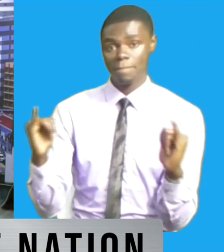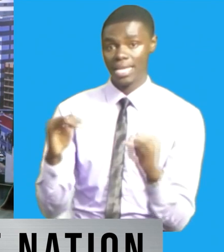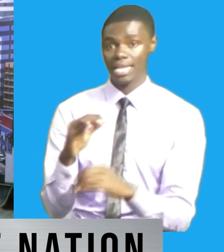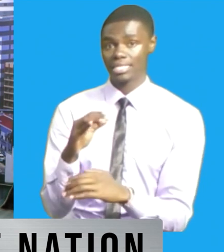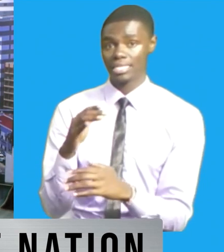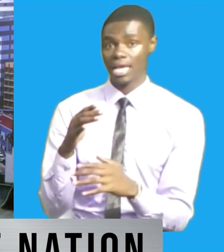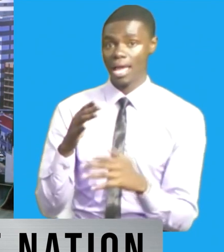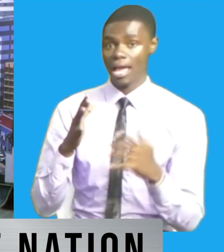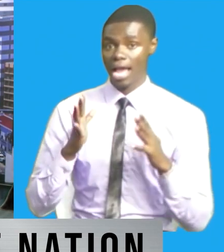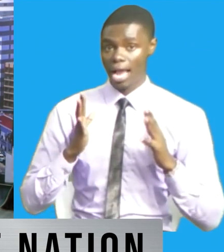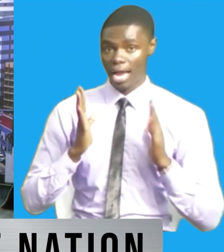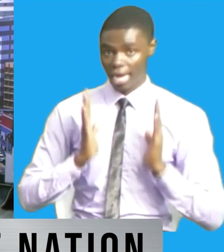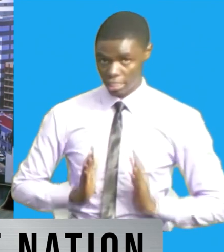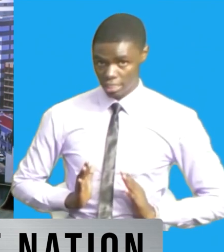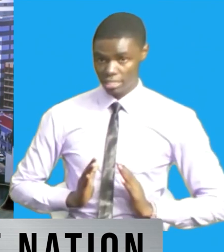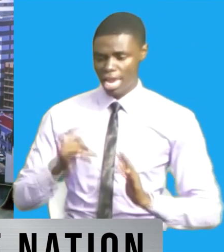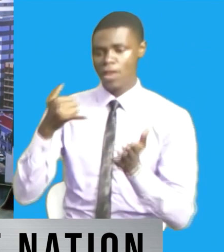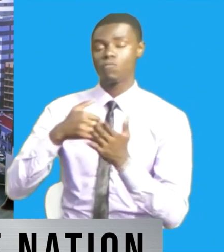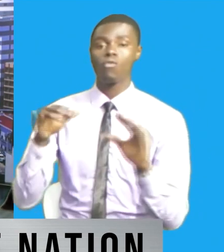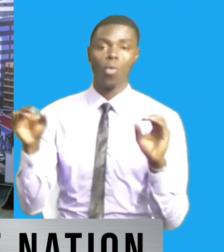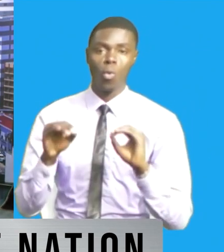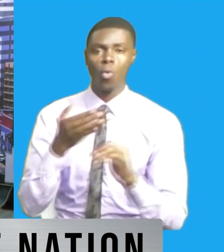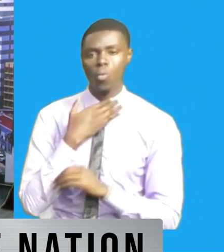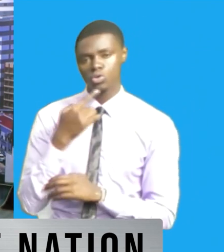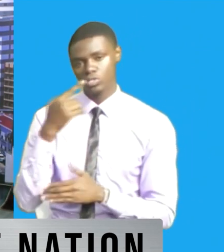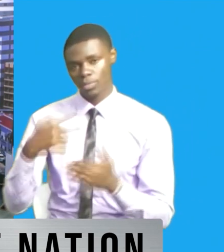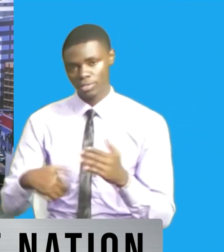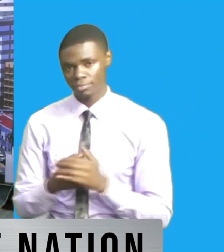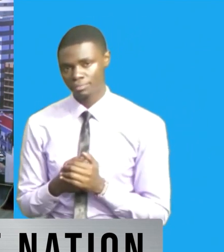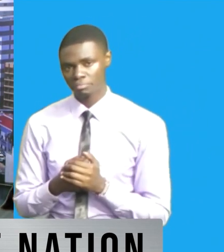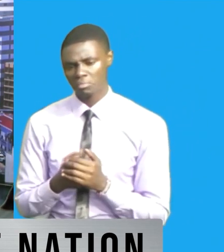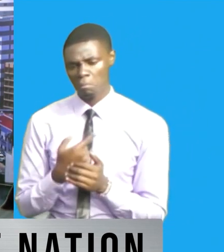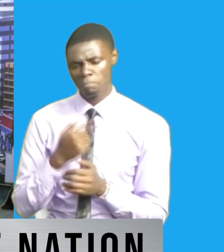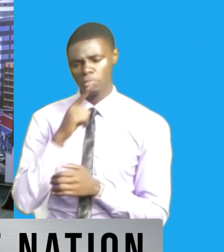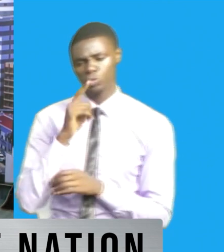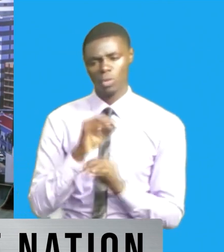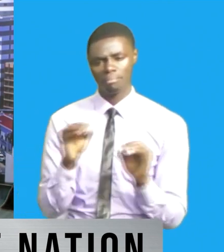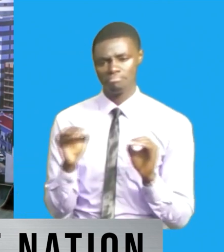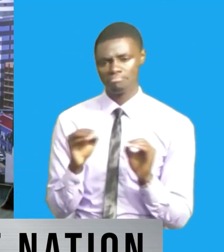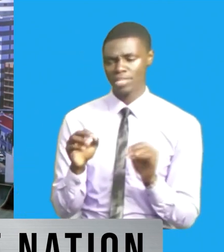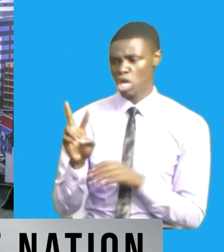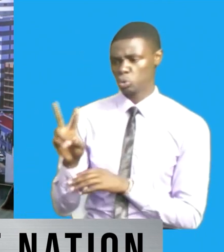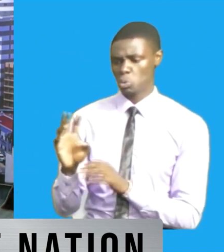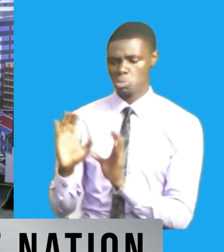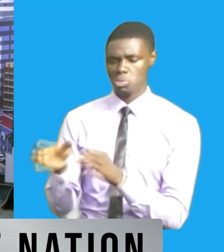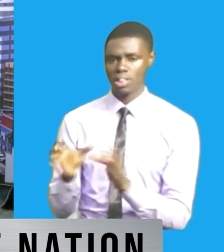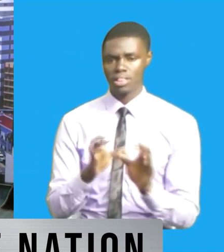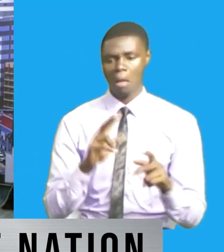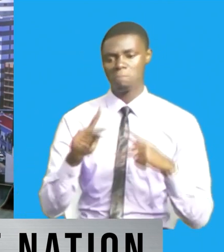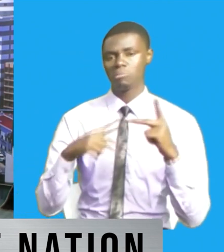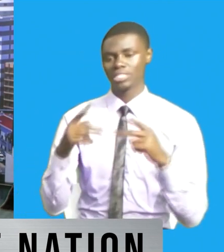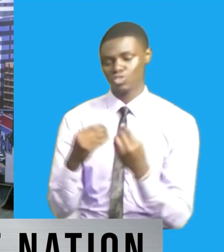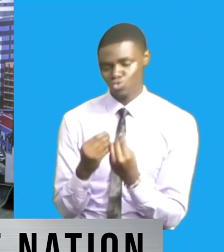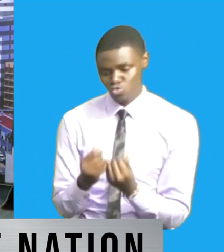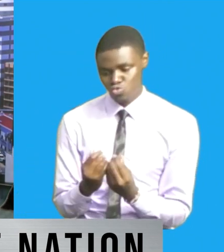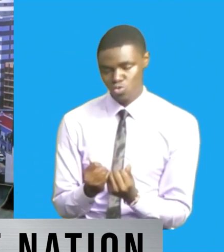them involved in this. The other thing that I want to say is that I'm not sure that bipartisan process is going to give us what we are